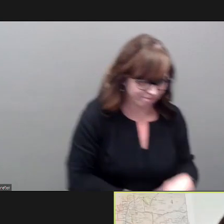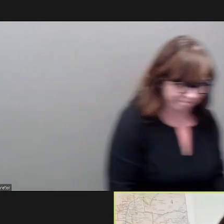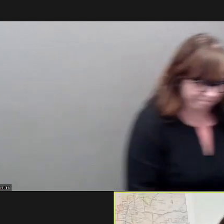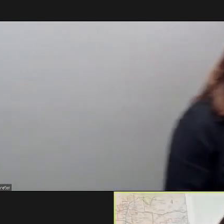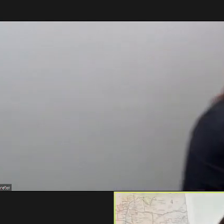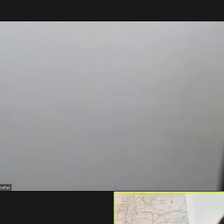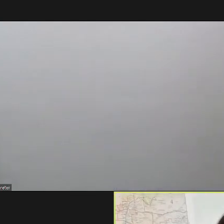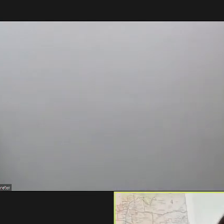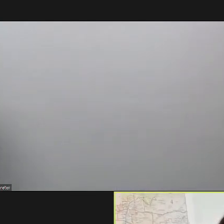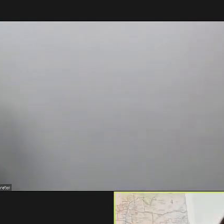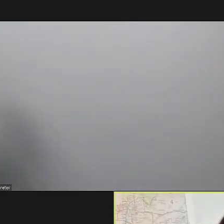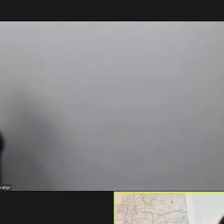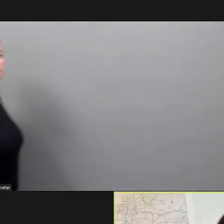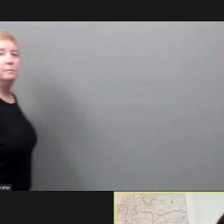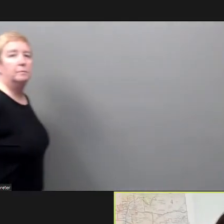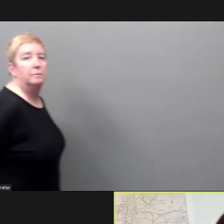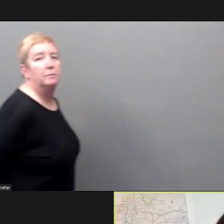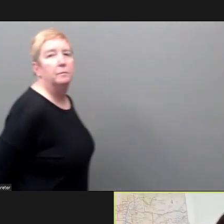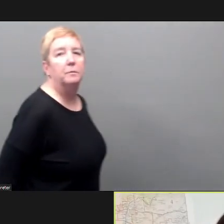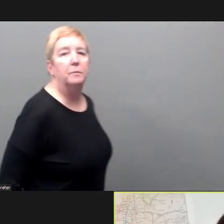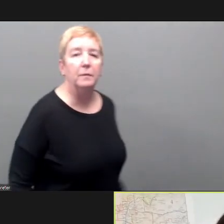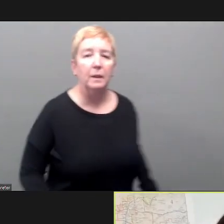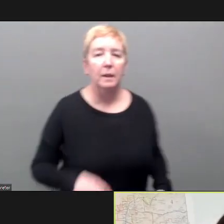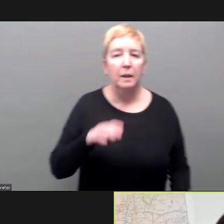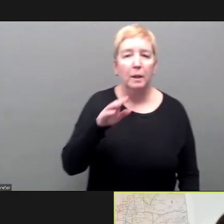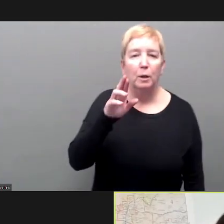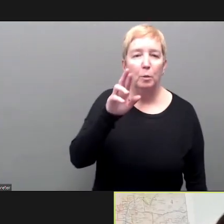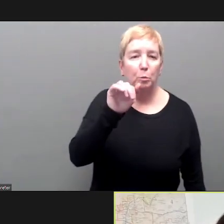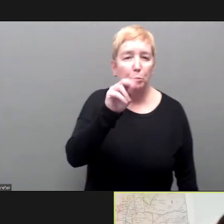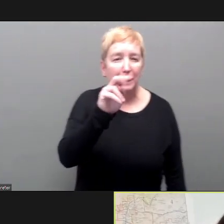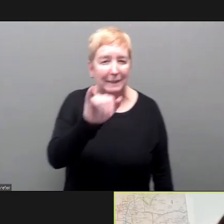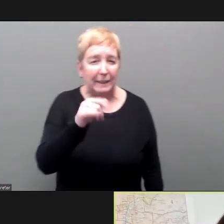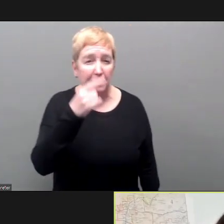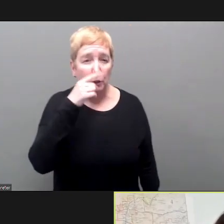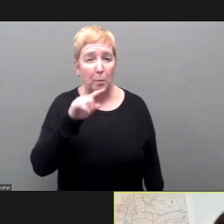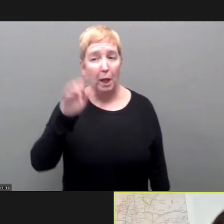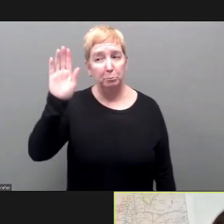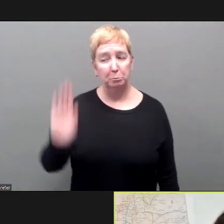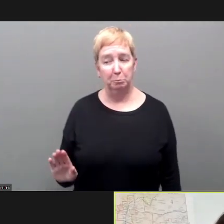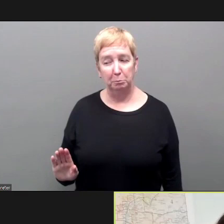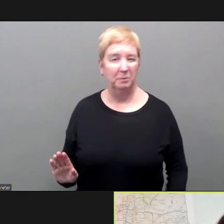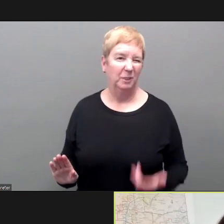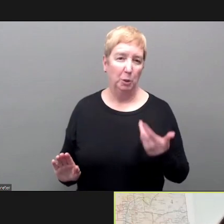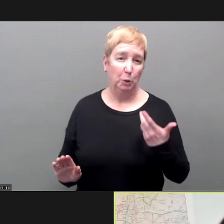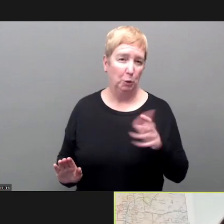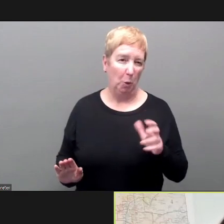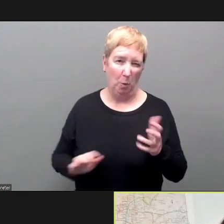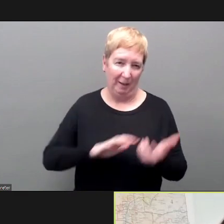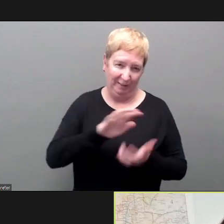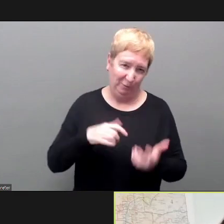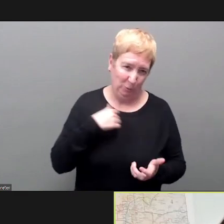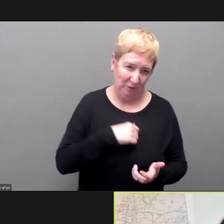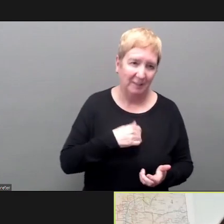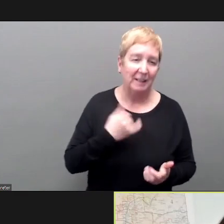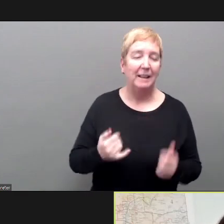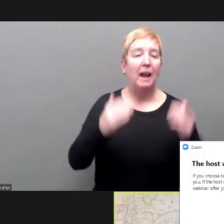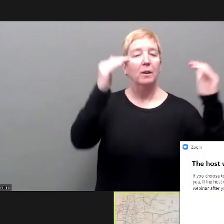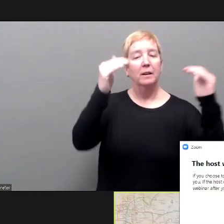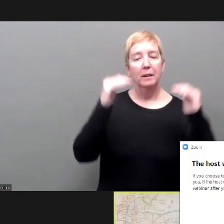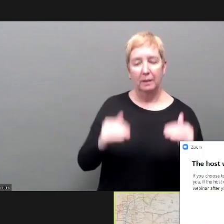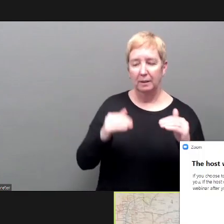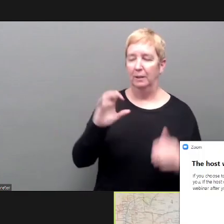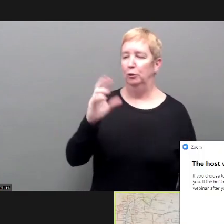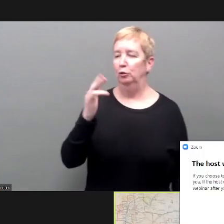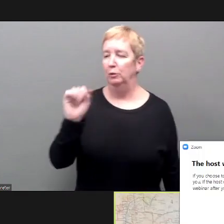Thank you. Brittany, if you wouldn't mind, would you lower your hand just so we don't get you confused? Thank you so much. Next, we have Chris McKee